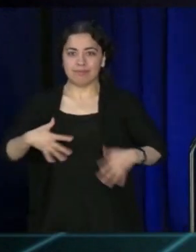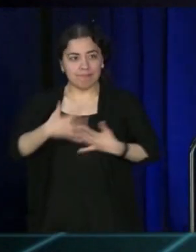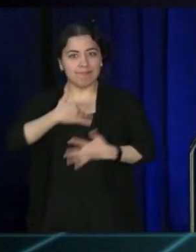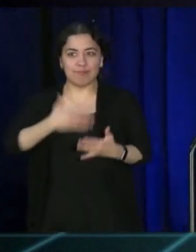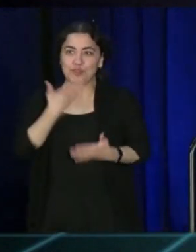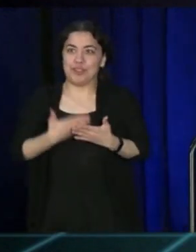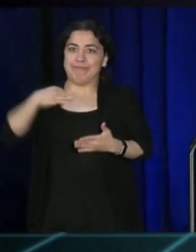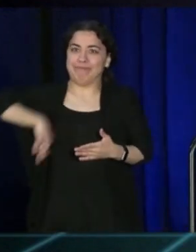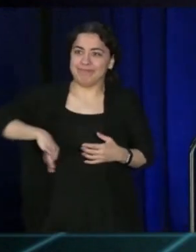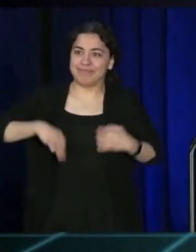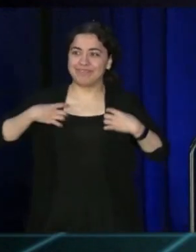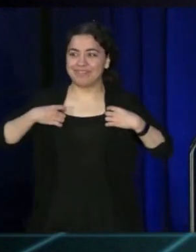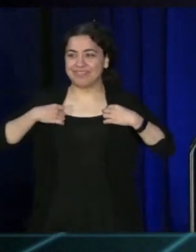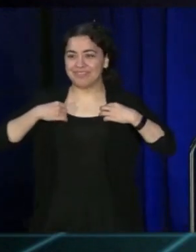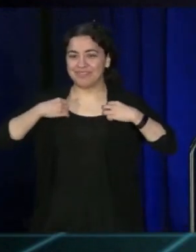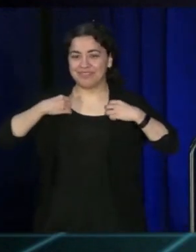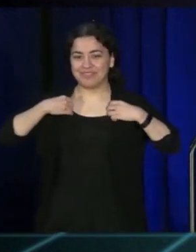Yeah.